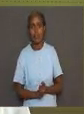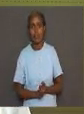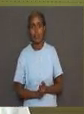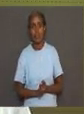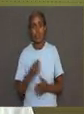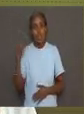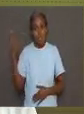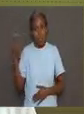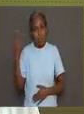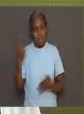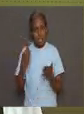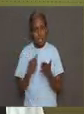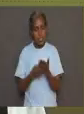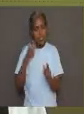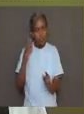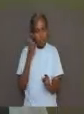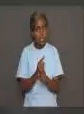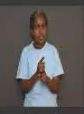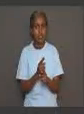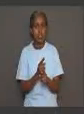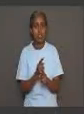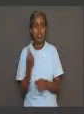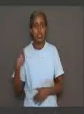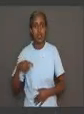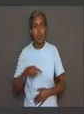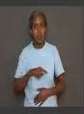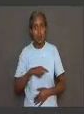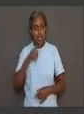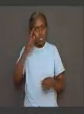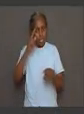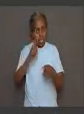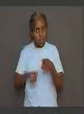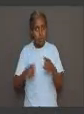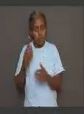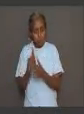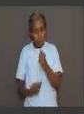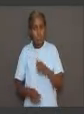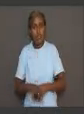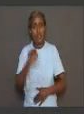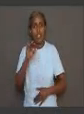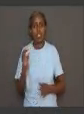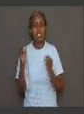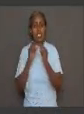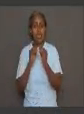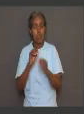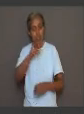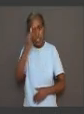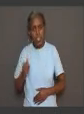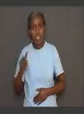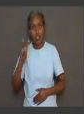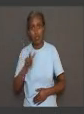By applying these correctly, we can not only find the sum of any two